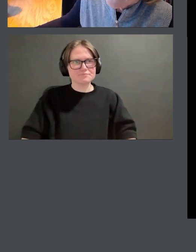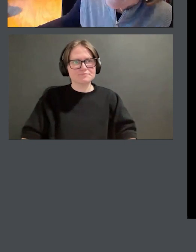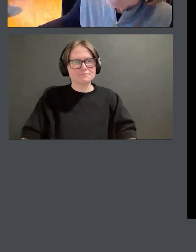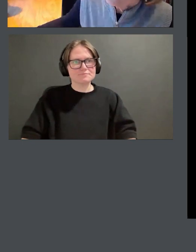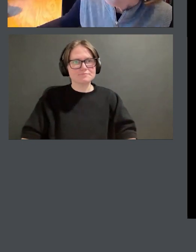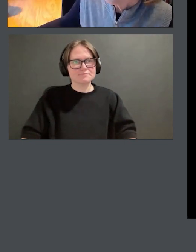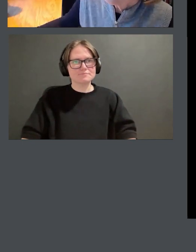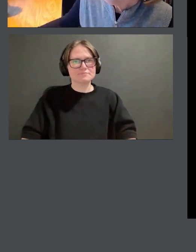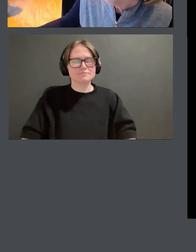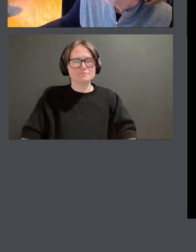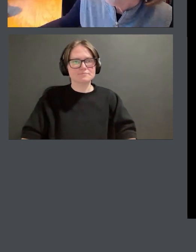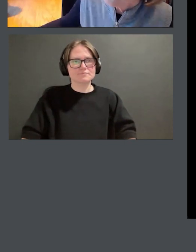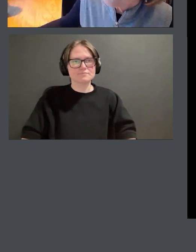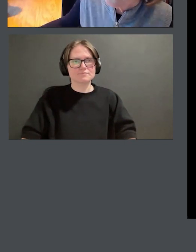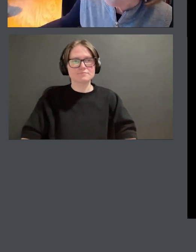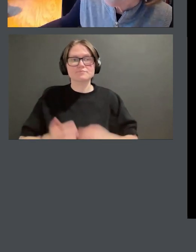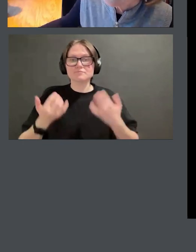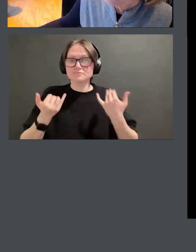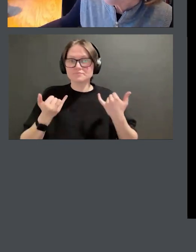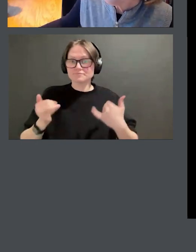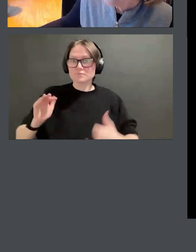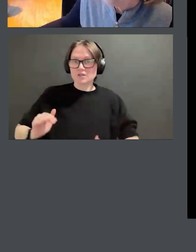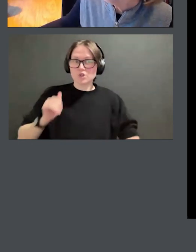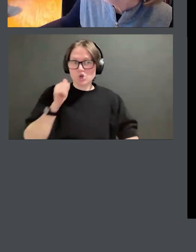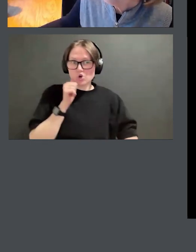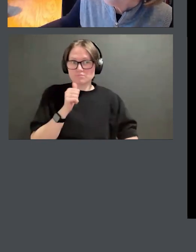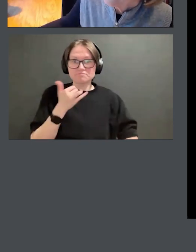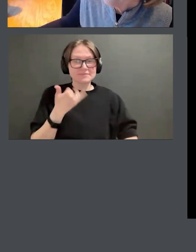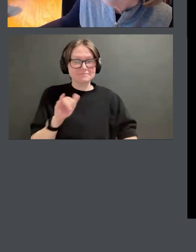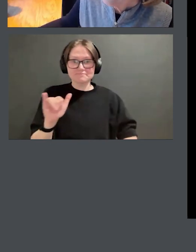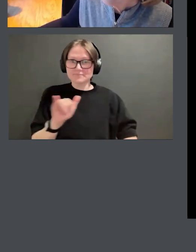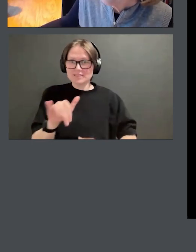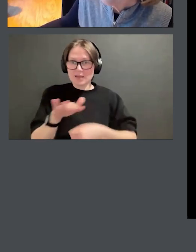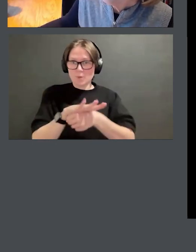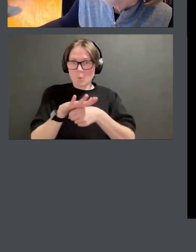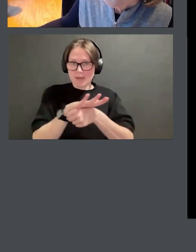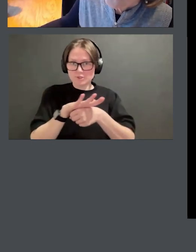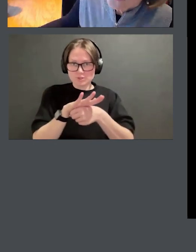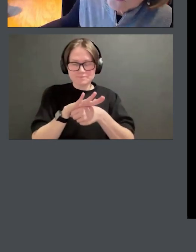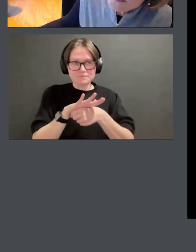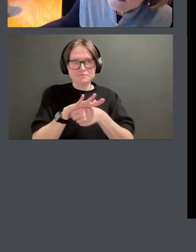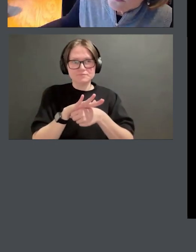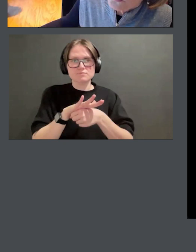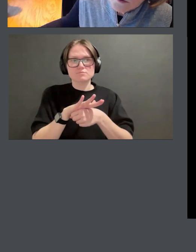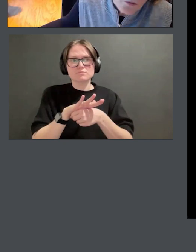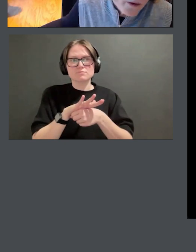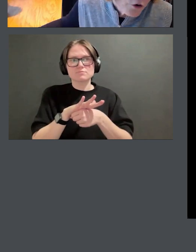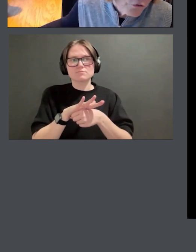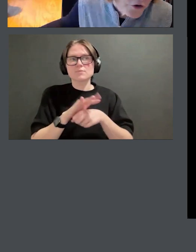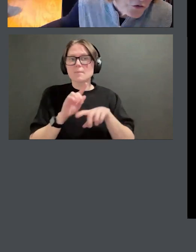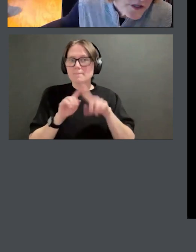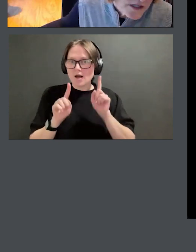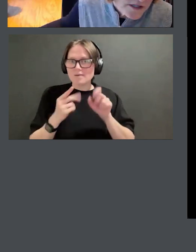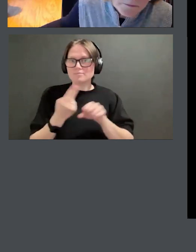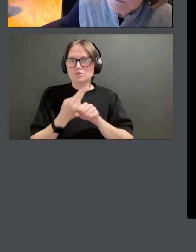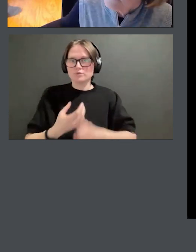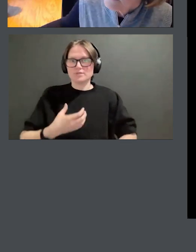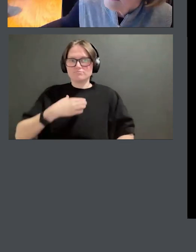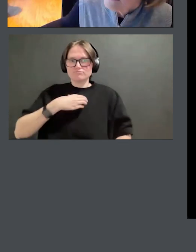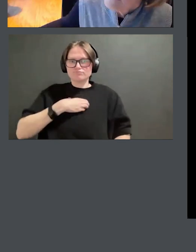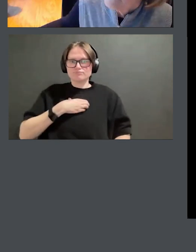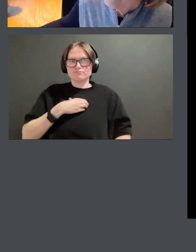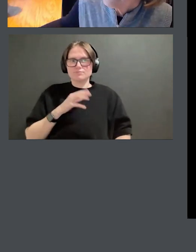So now our little girl is still in the same spot, but she's using a remote microphone system.